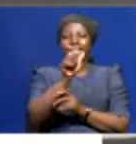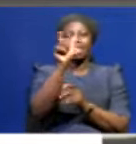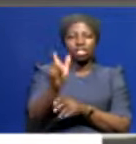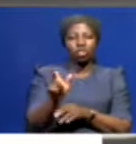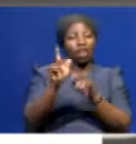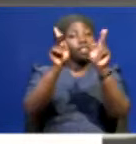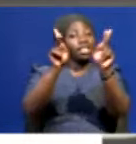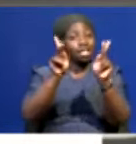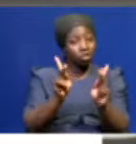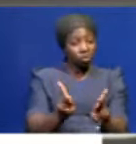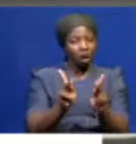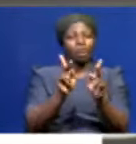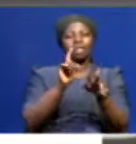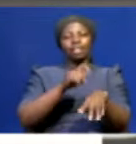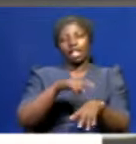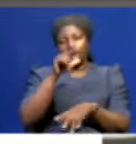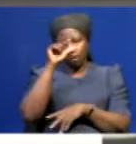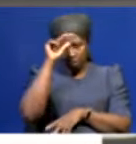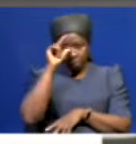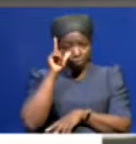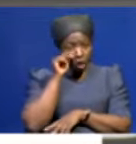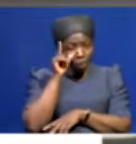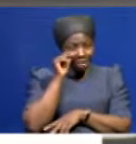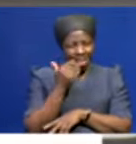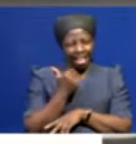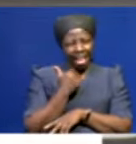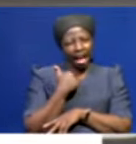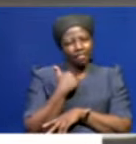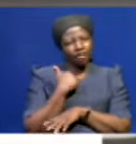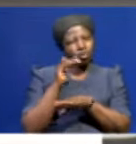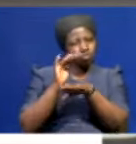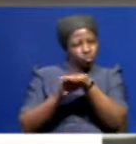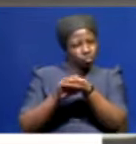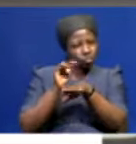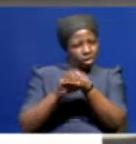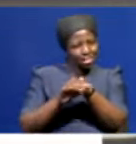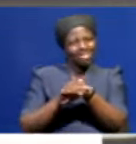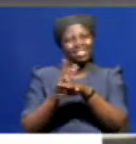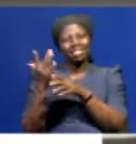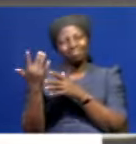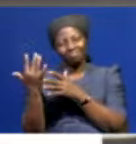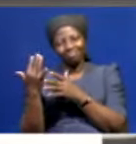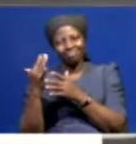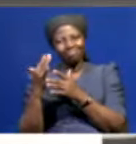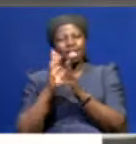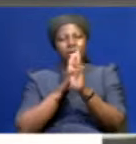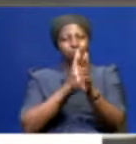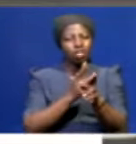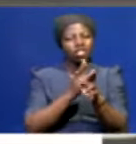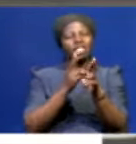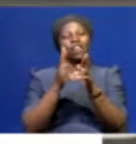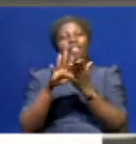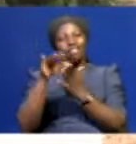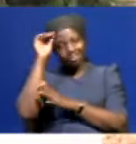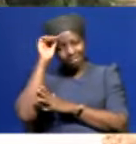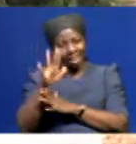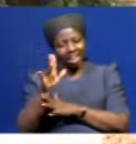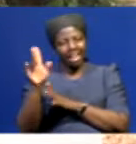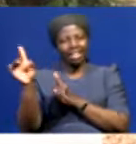as Mombasa recorded a promising turnout of learners in day primary and secondary